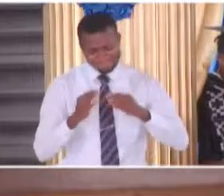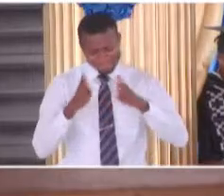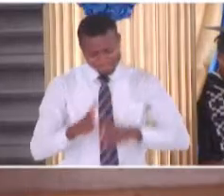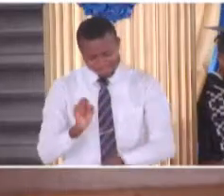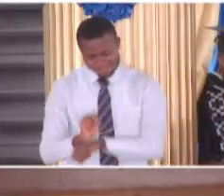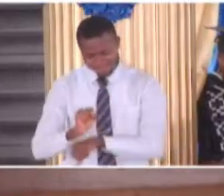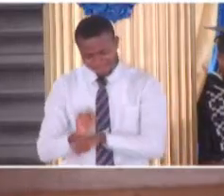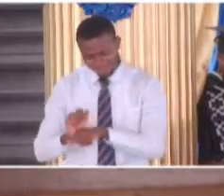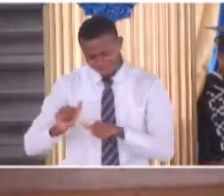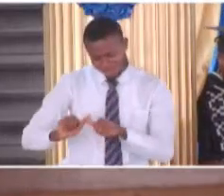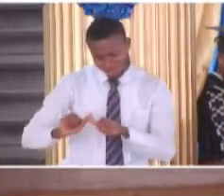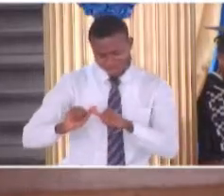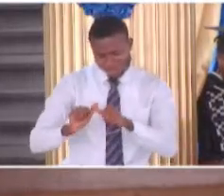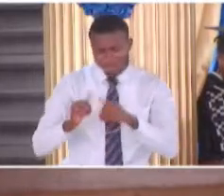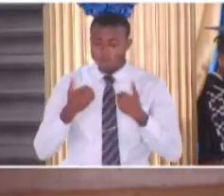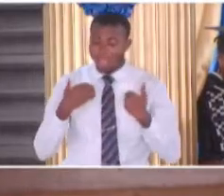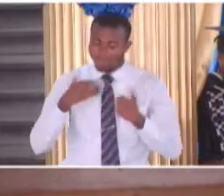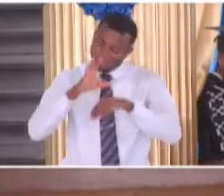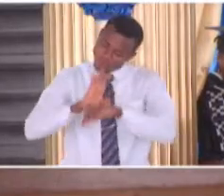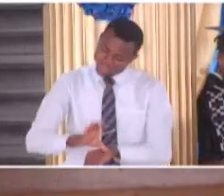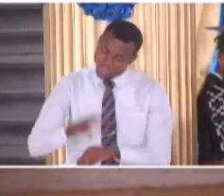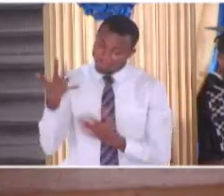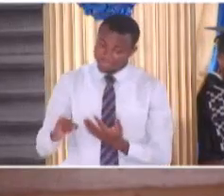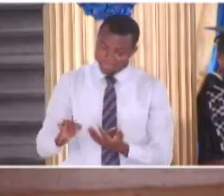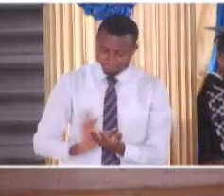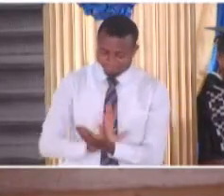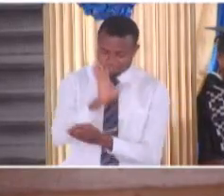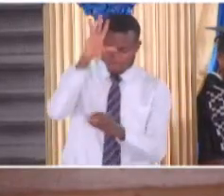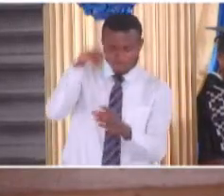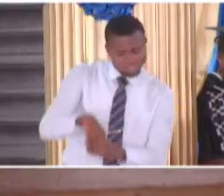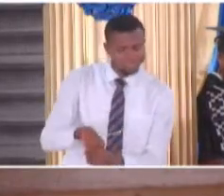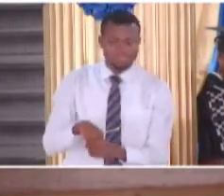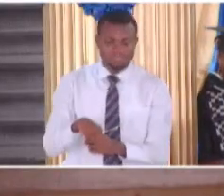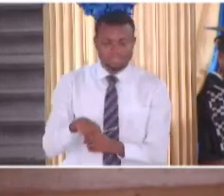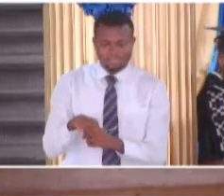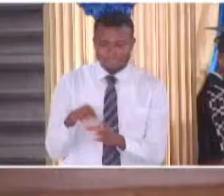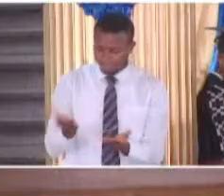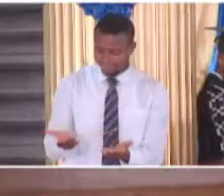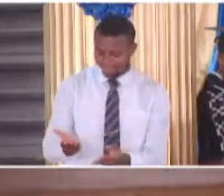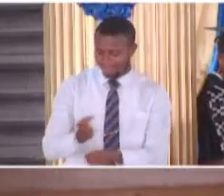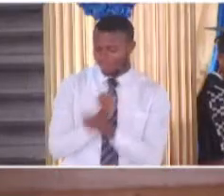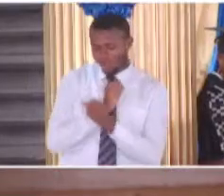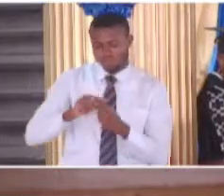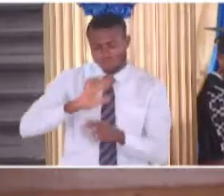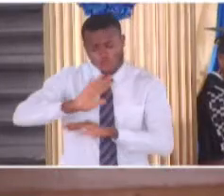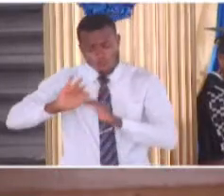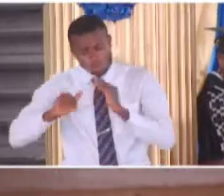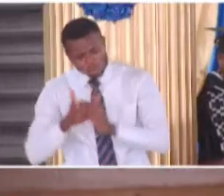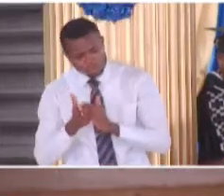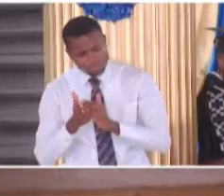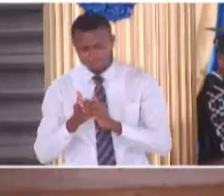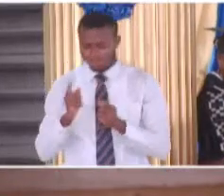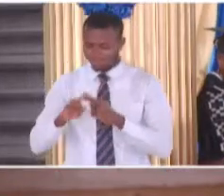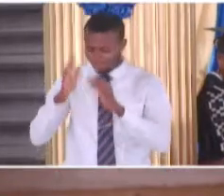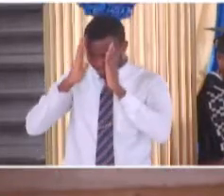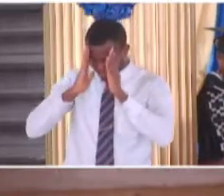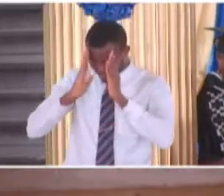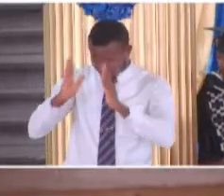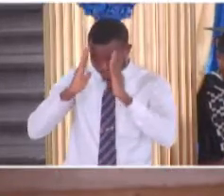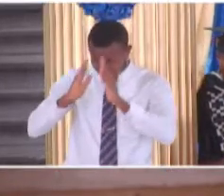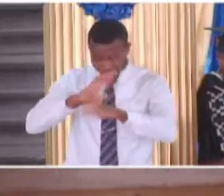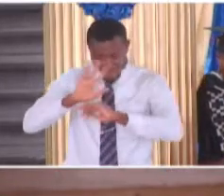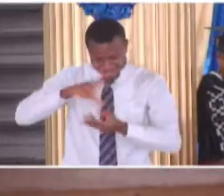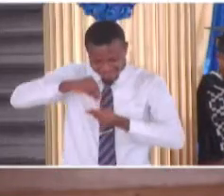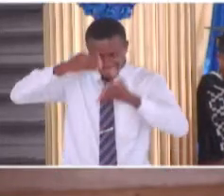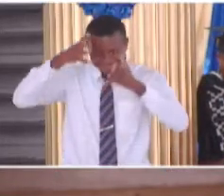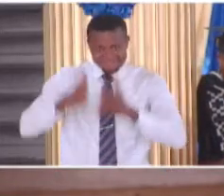to foster a culture of inclusivity and belonging towards ensuring that our